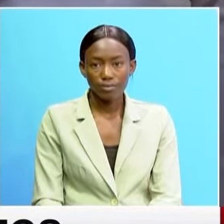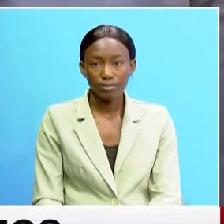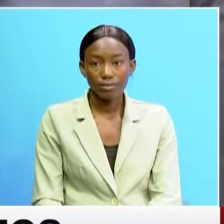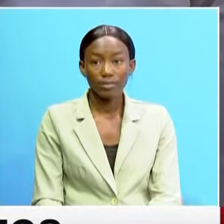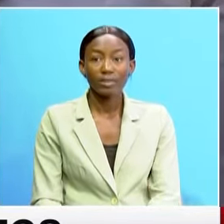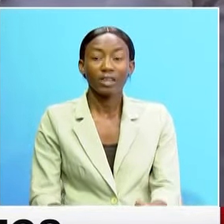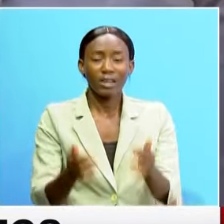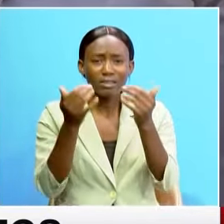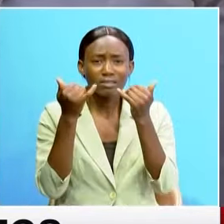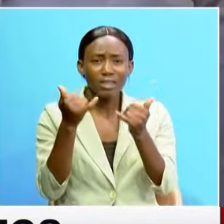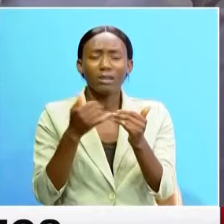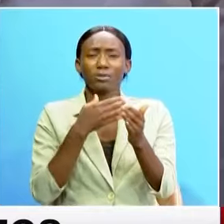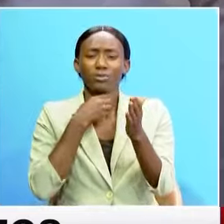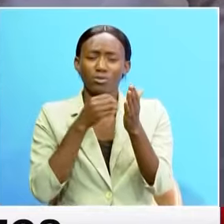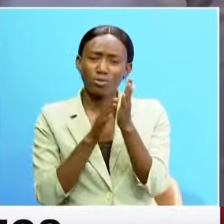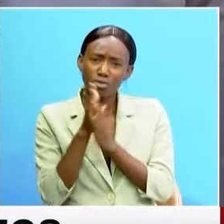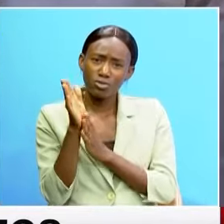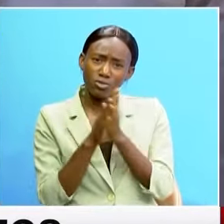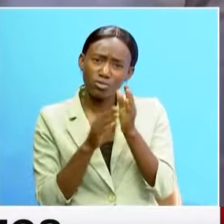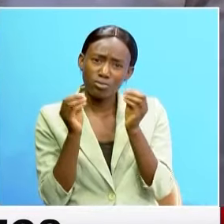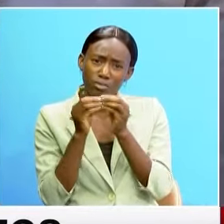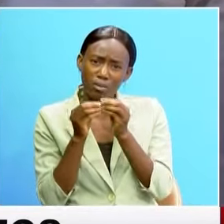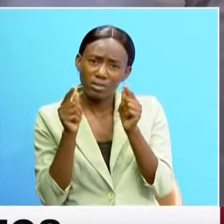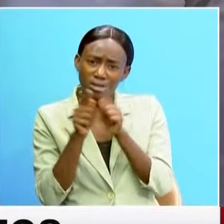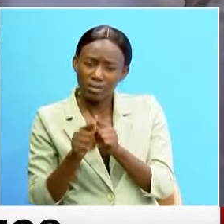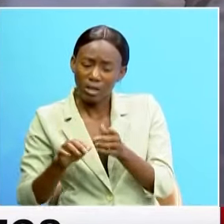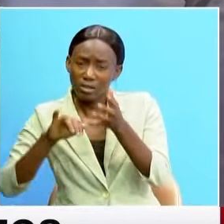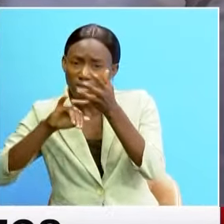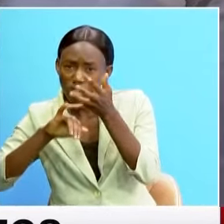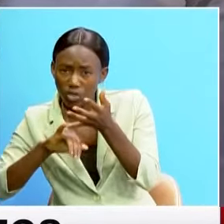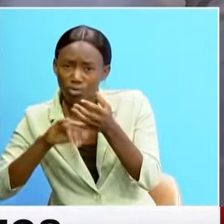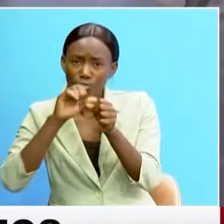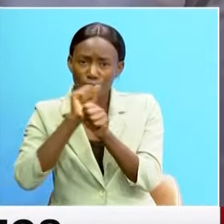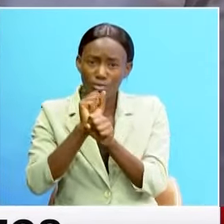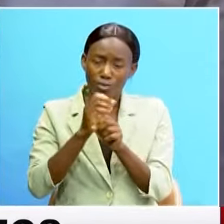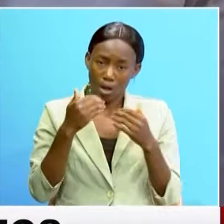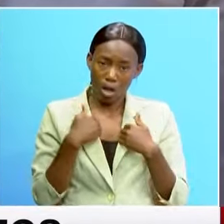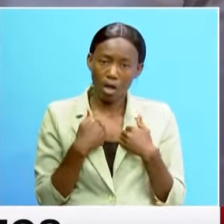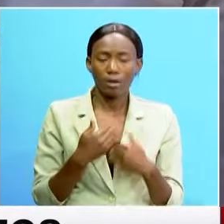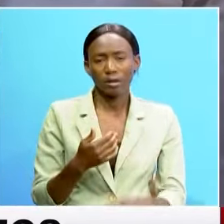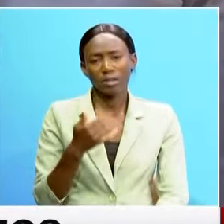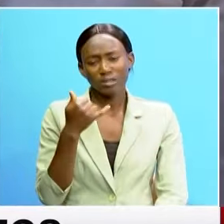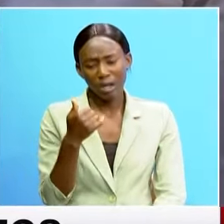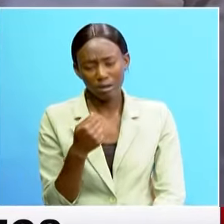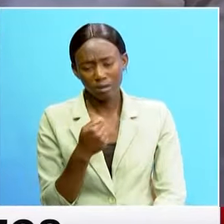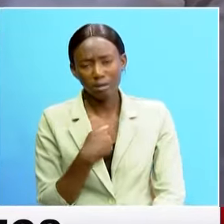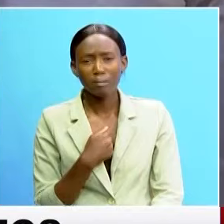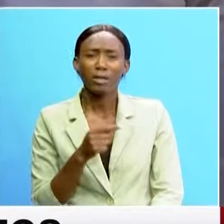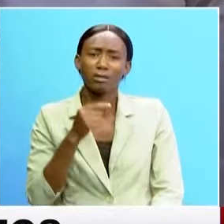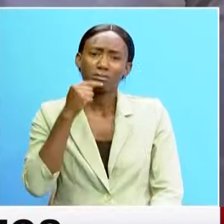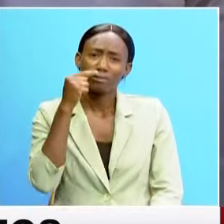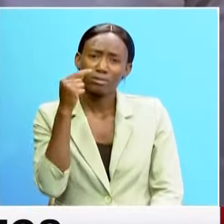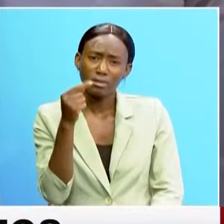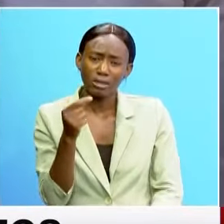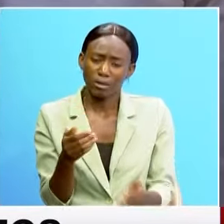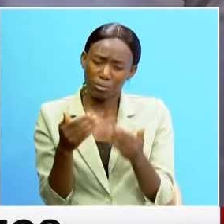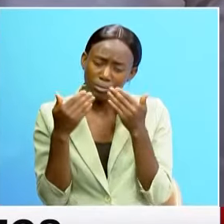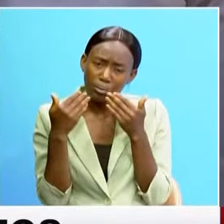compassion, dignity, and social responsibility, I would like to extend my heartfelt